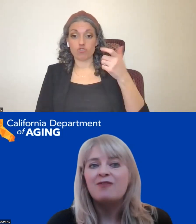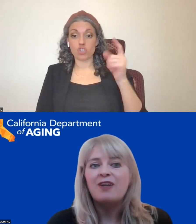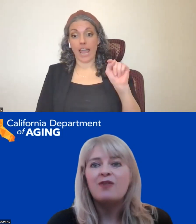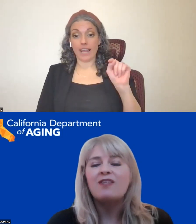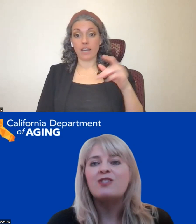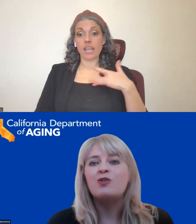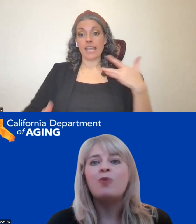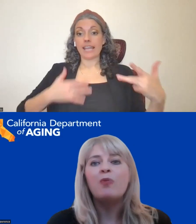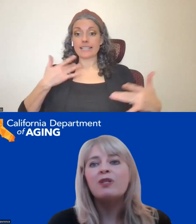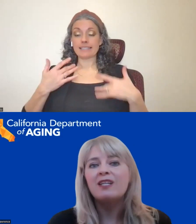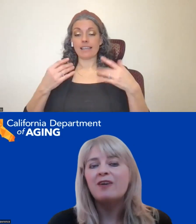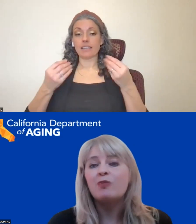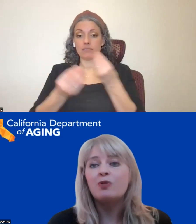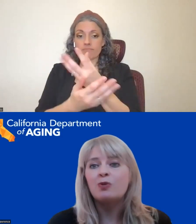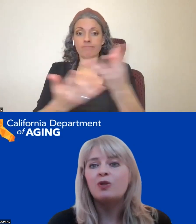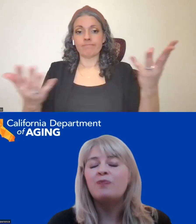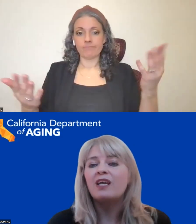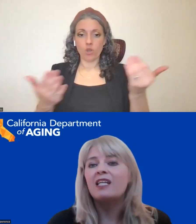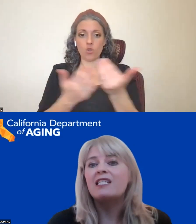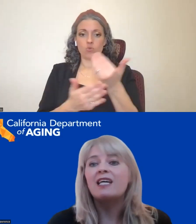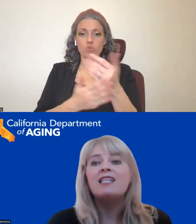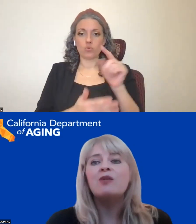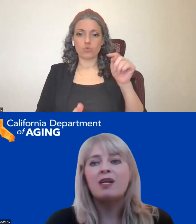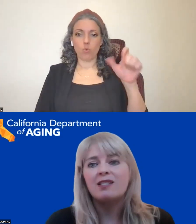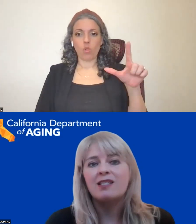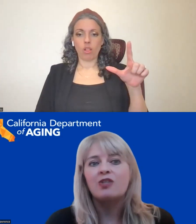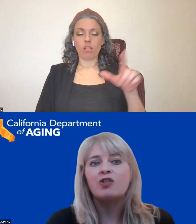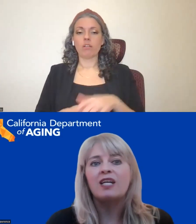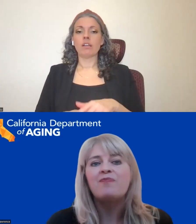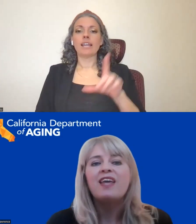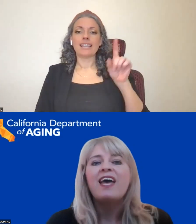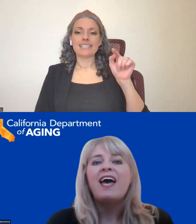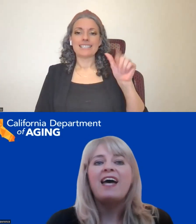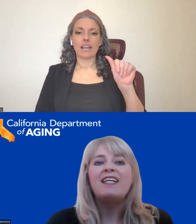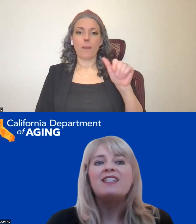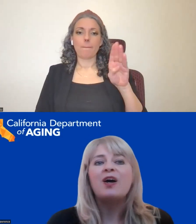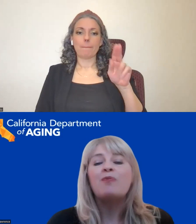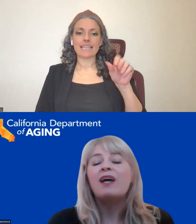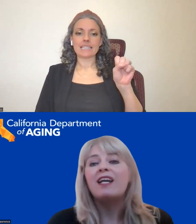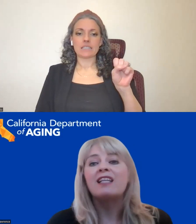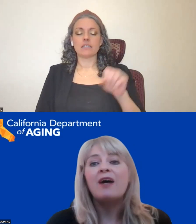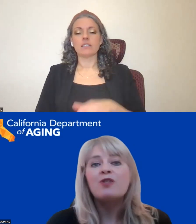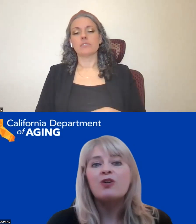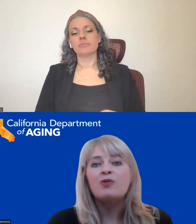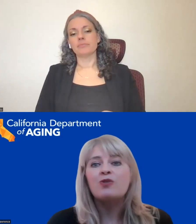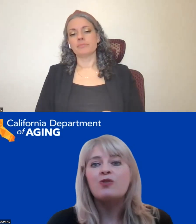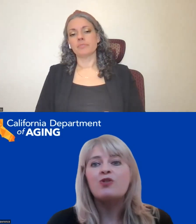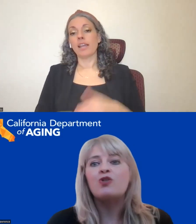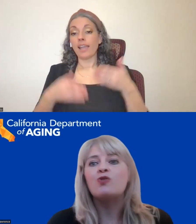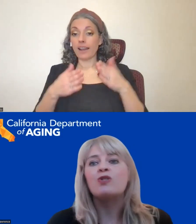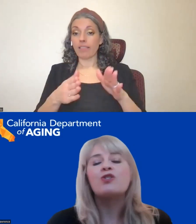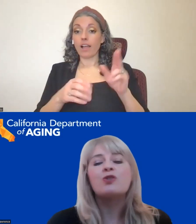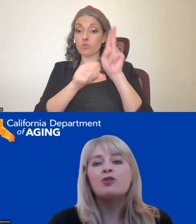excited to unveil this new publicly available tool. It is a database essentially, and it allows our